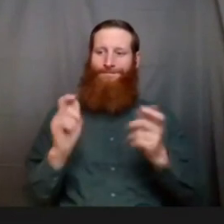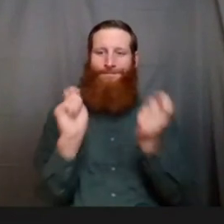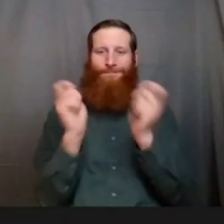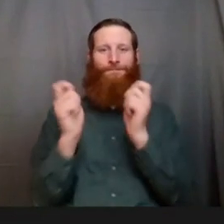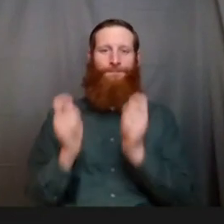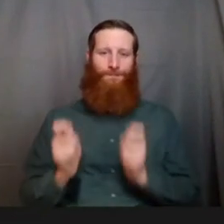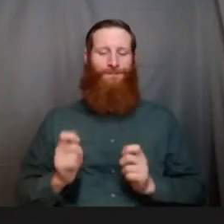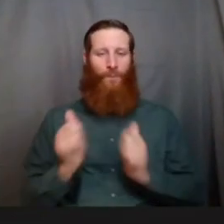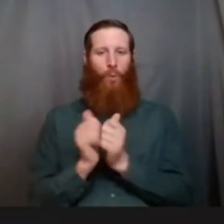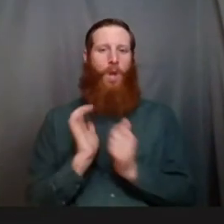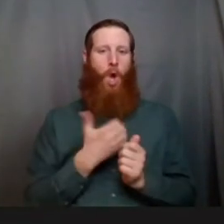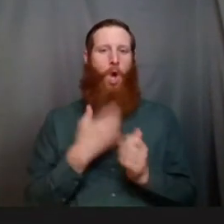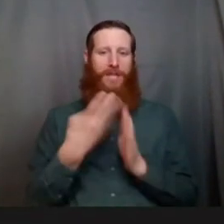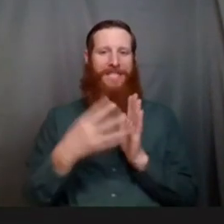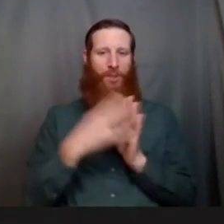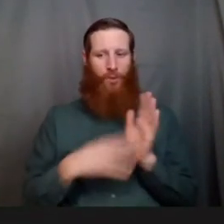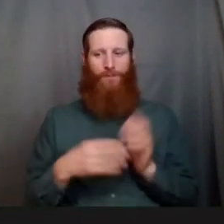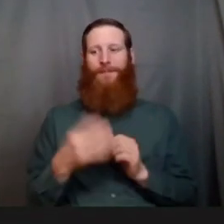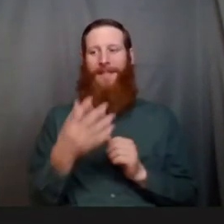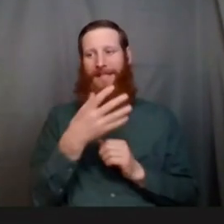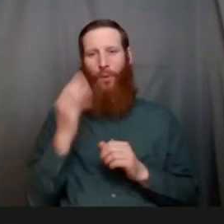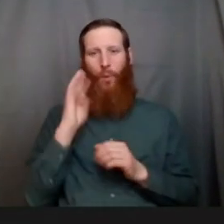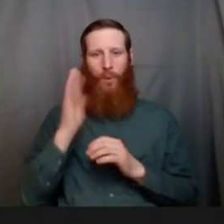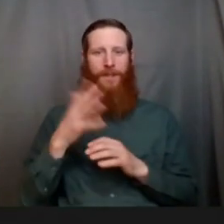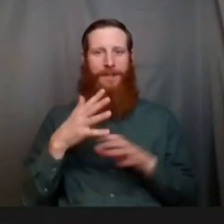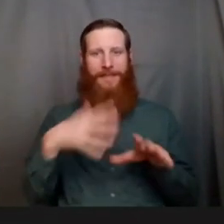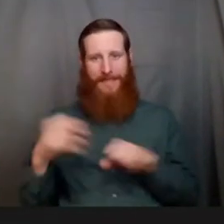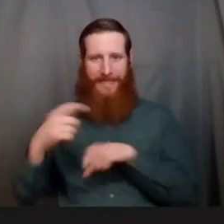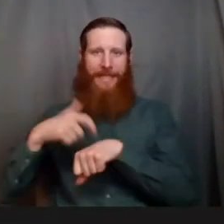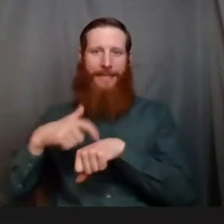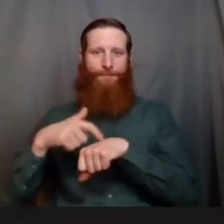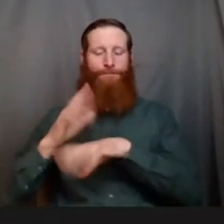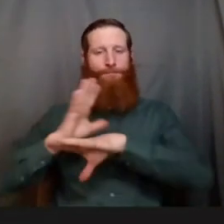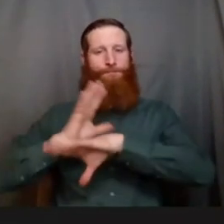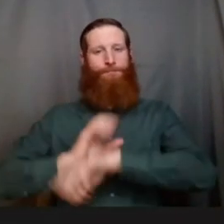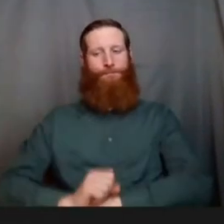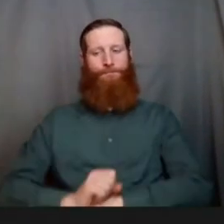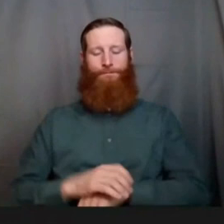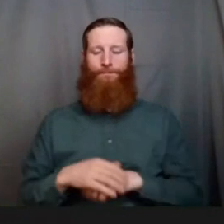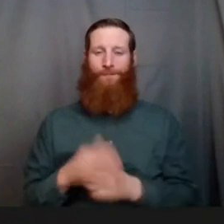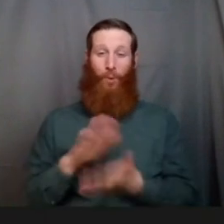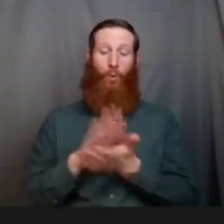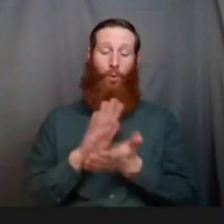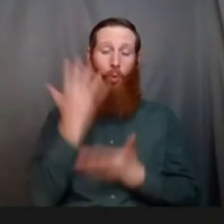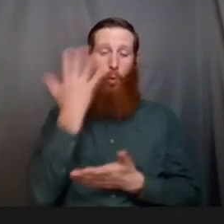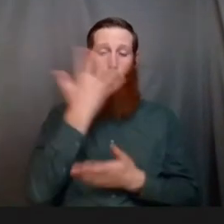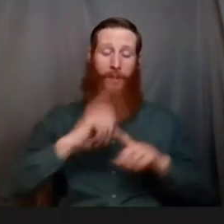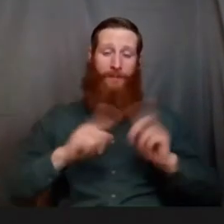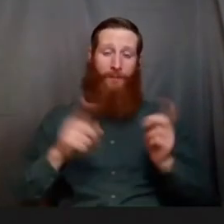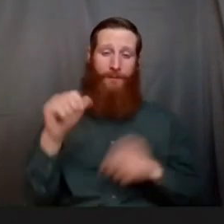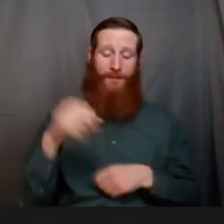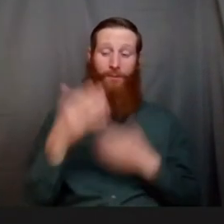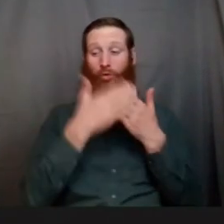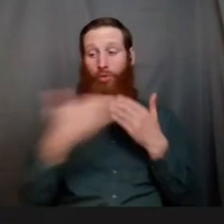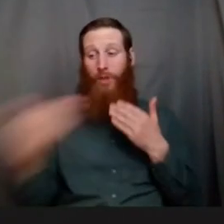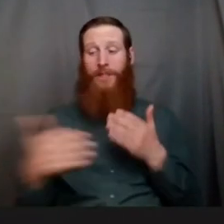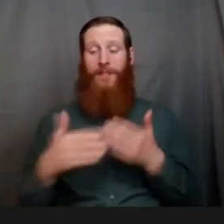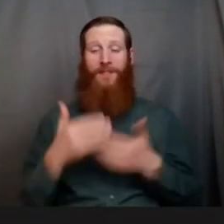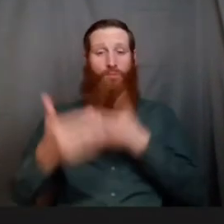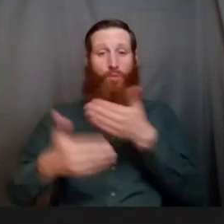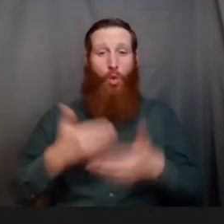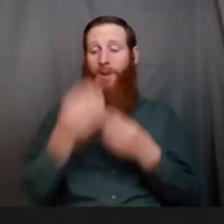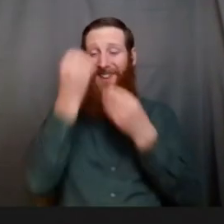a bit of time to get adjusted, but it will look a little different. So the rest of the protocols and all of the information is on